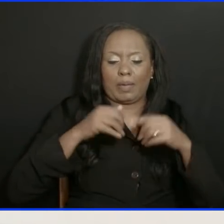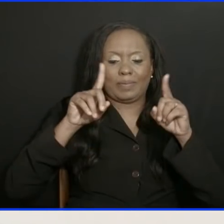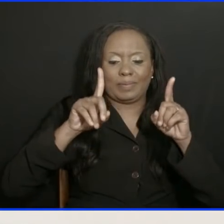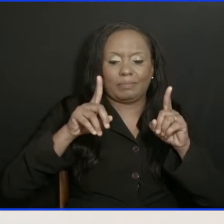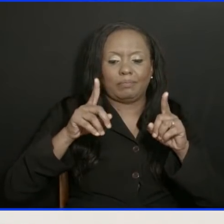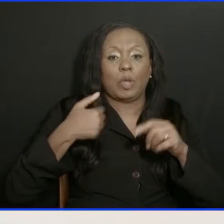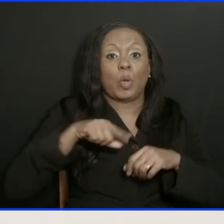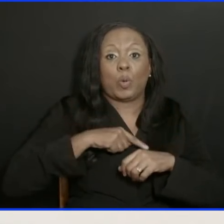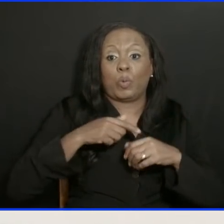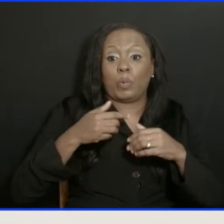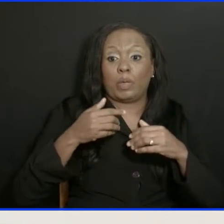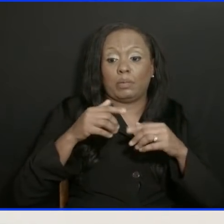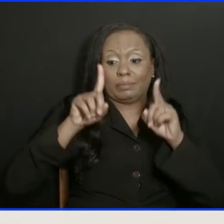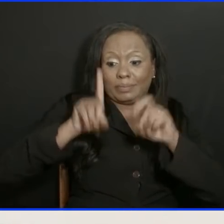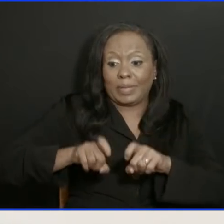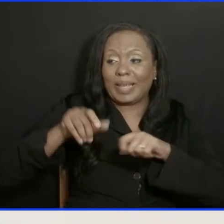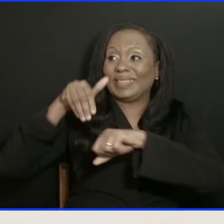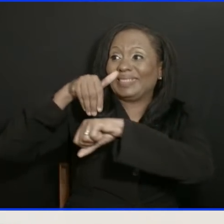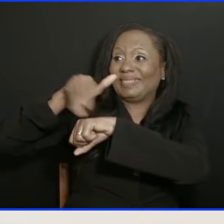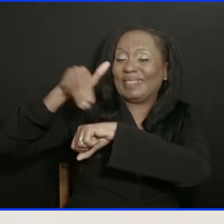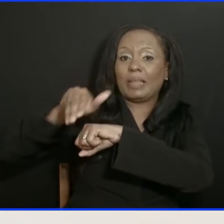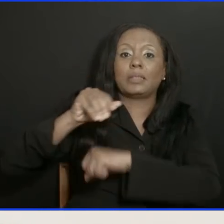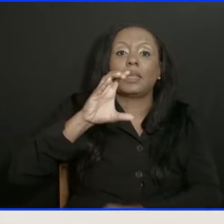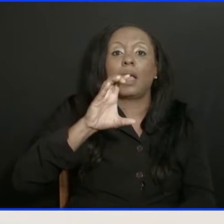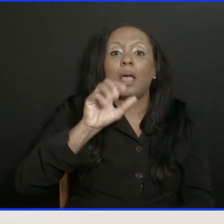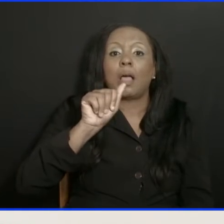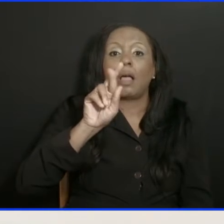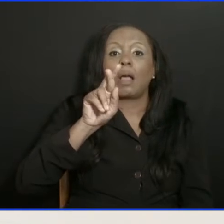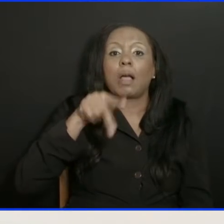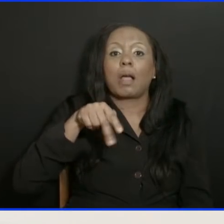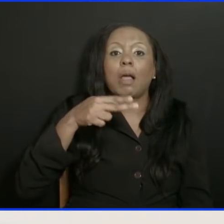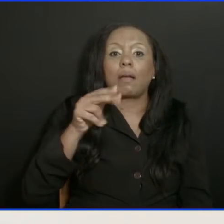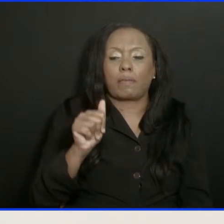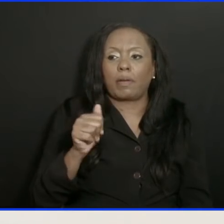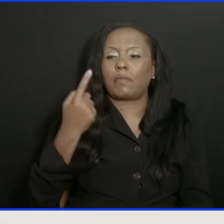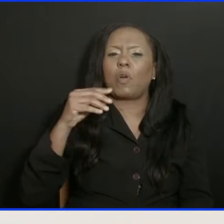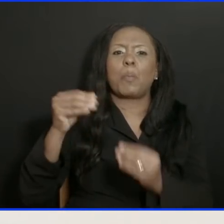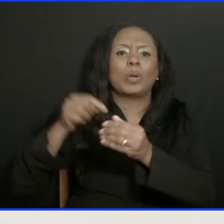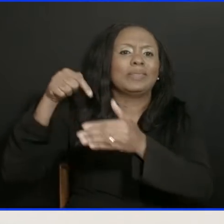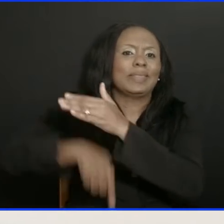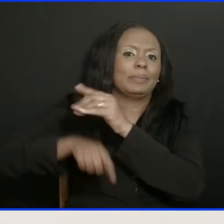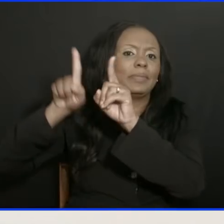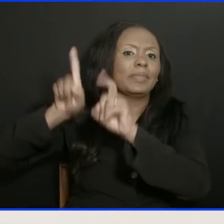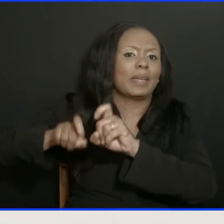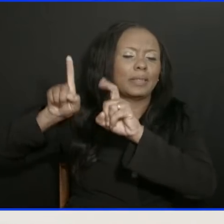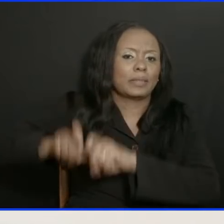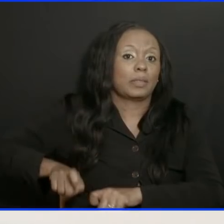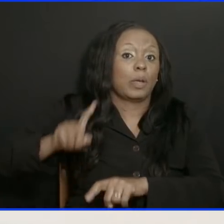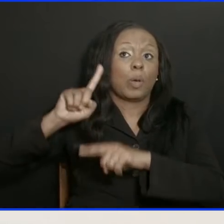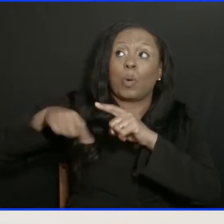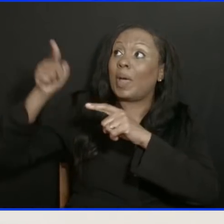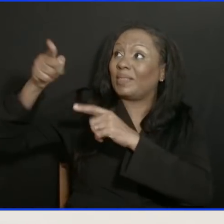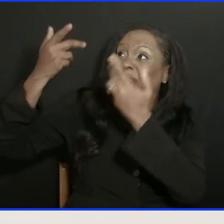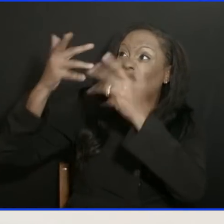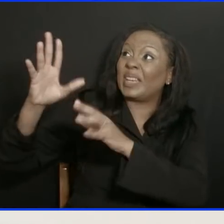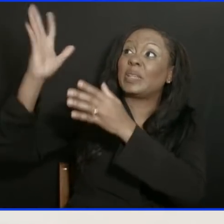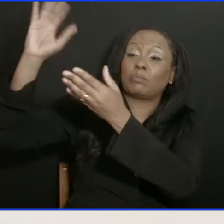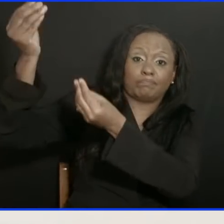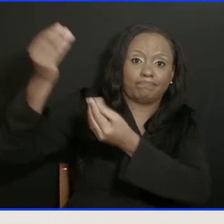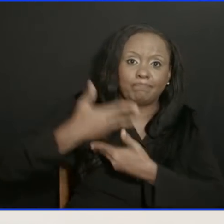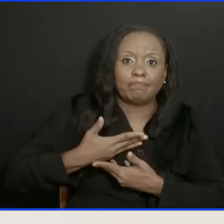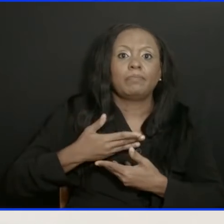are known, we will share it with the public. With respect to moving forward and our